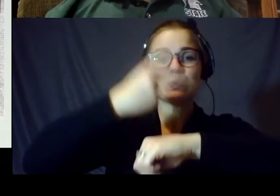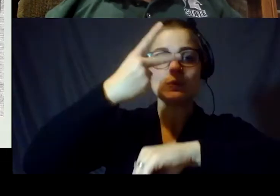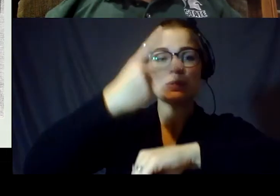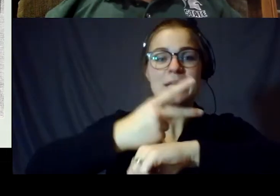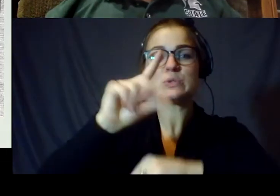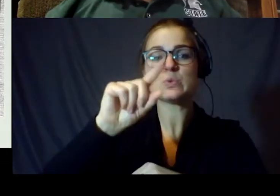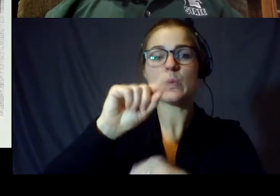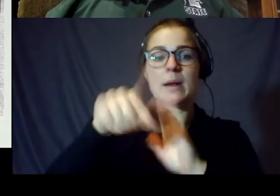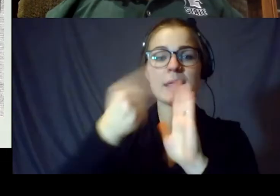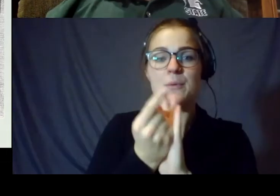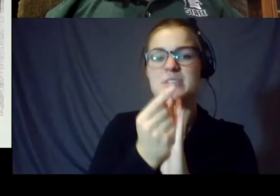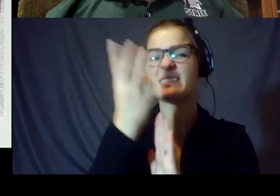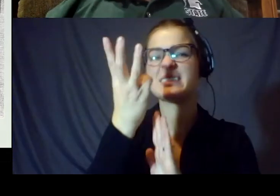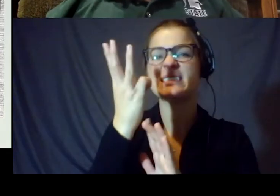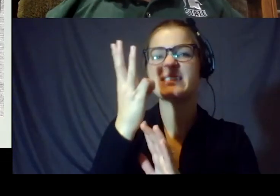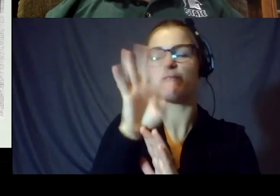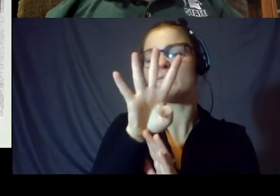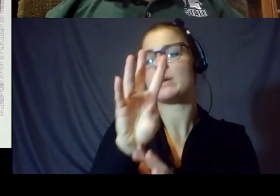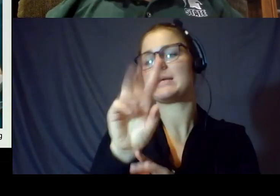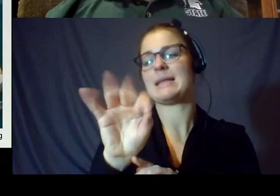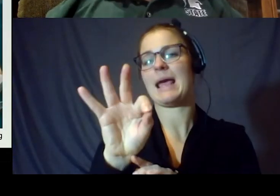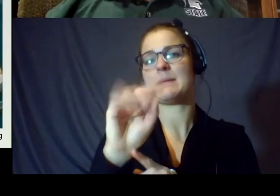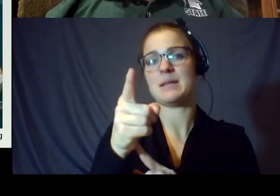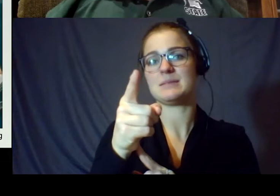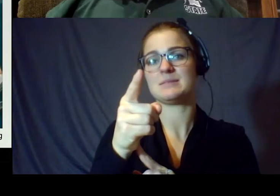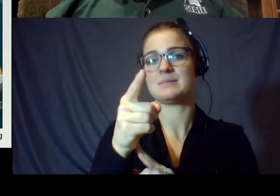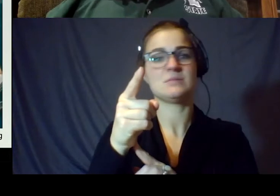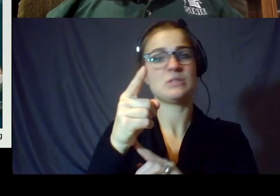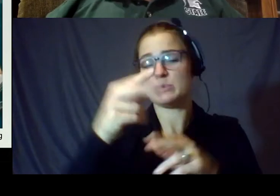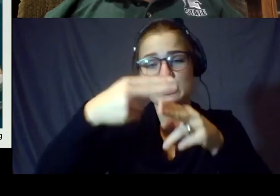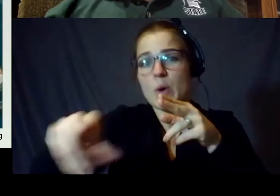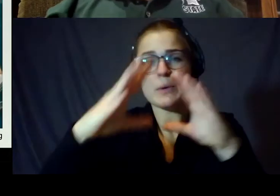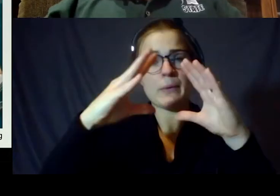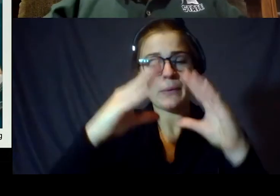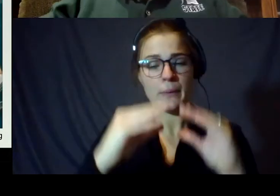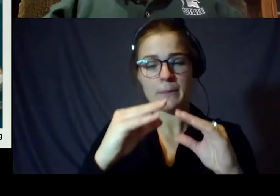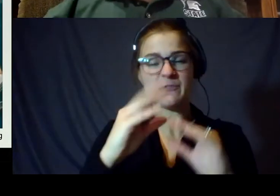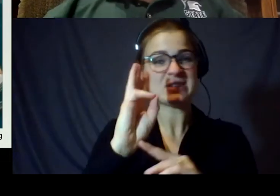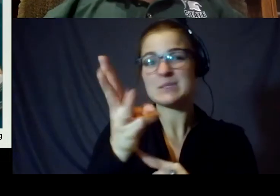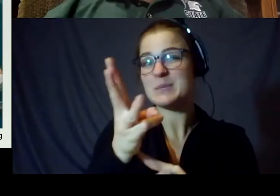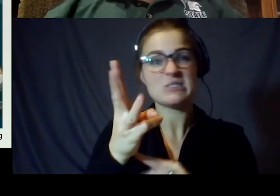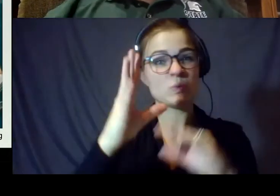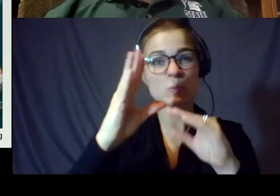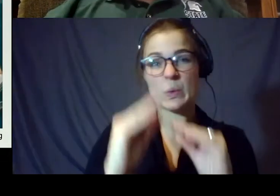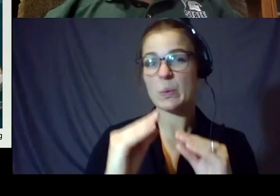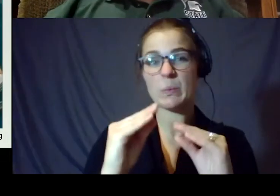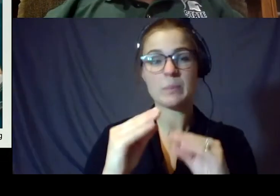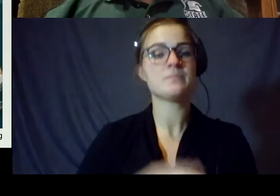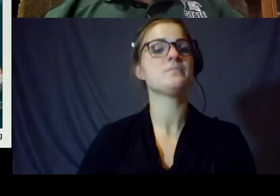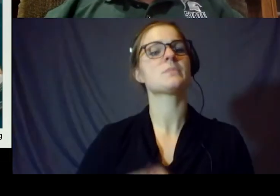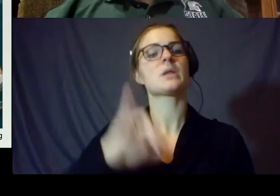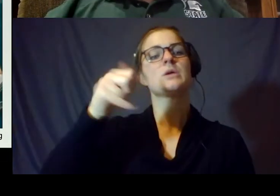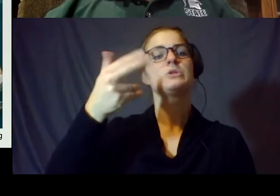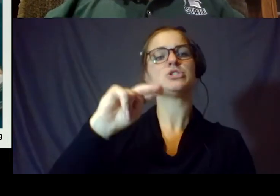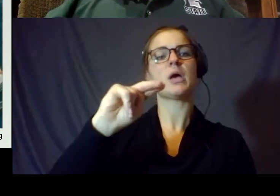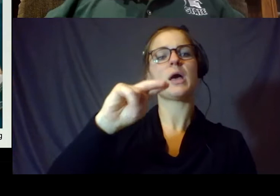only about 6 hours. Few clouds, you're going to miss it. So John Goodricke, very interesting character, deaf and mute since